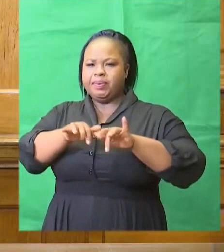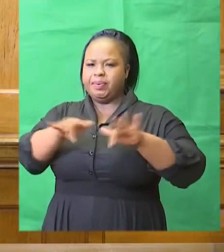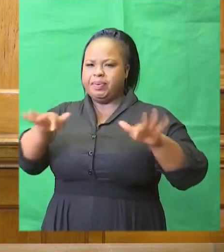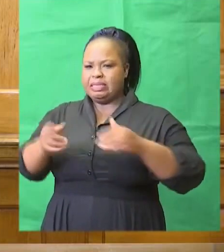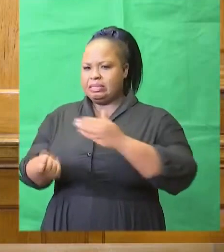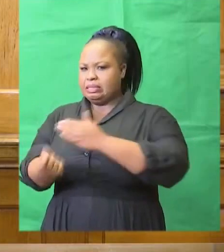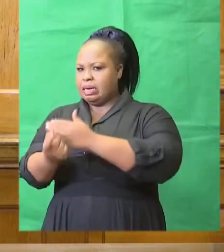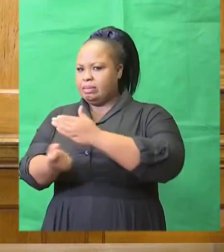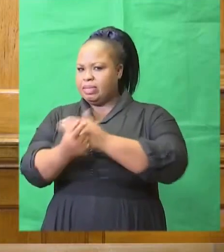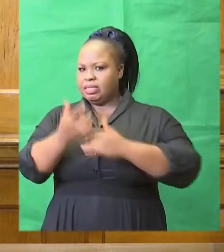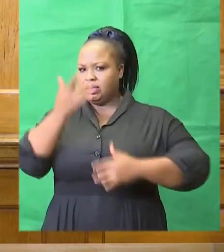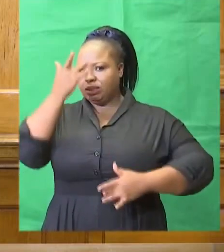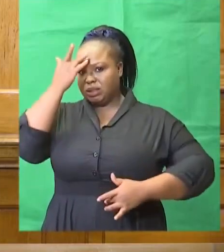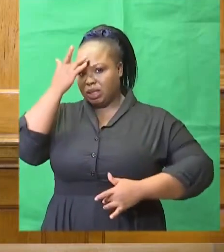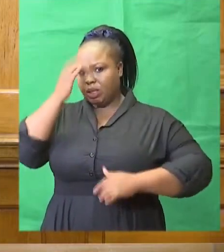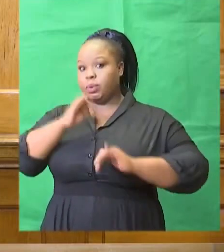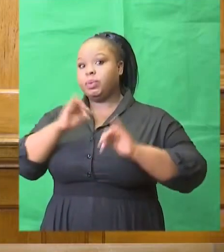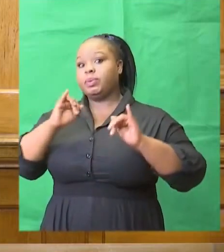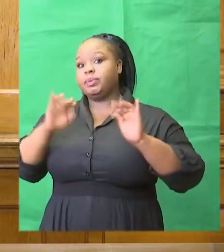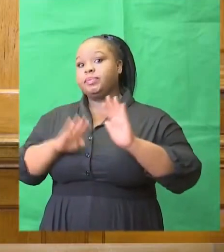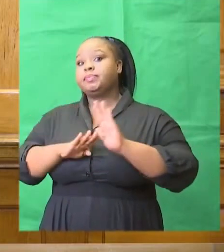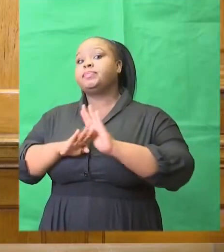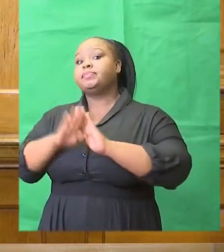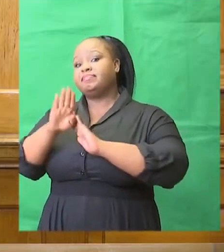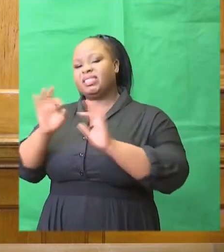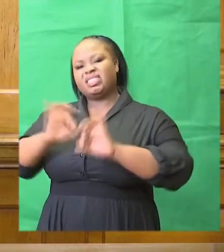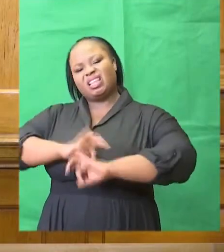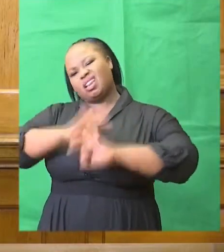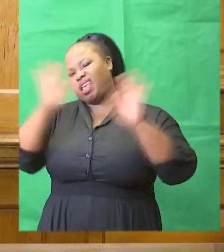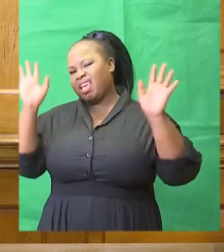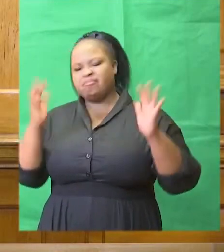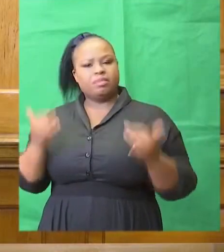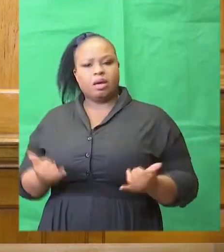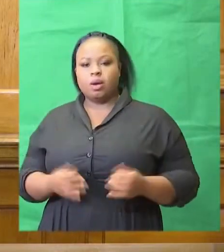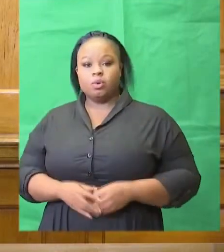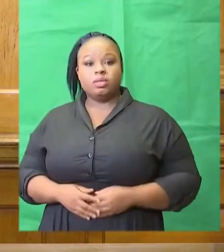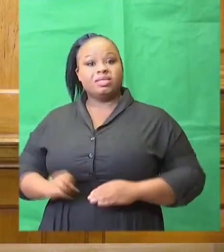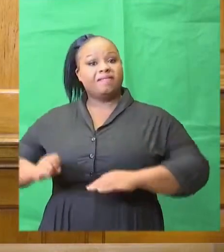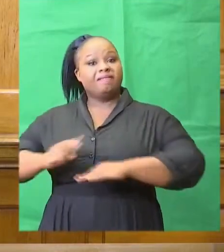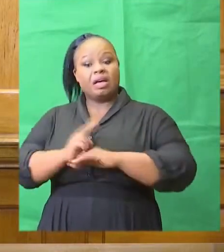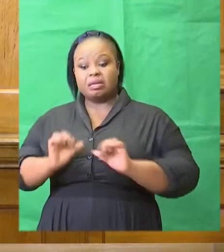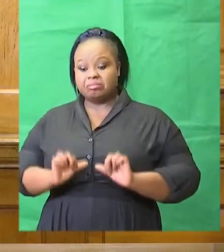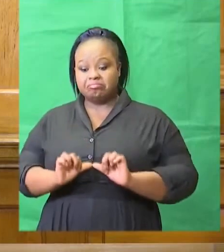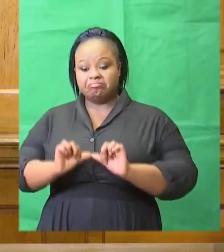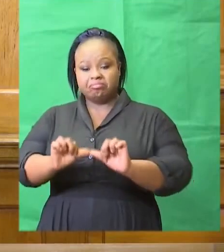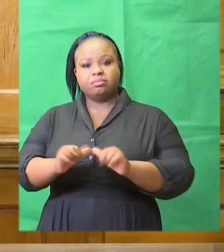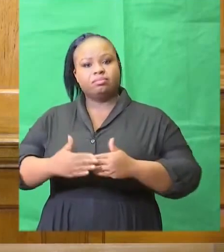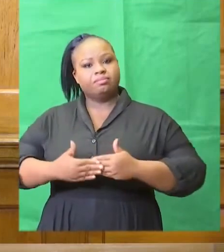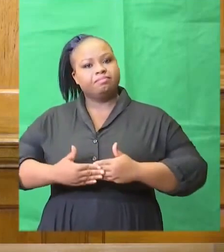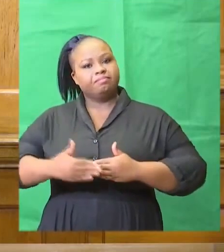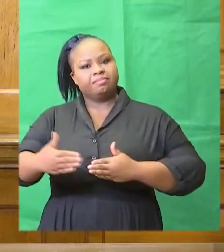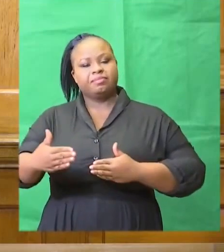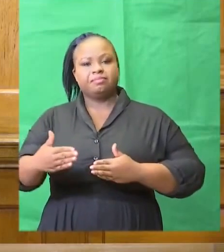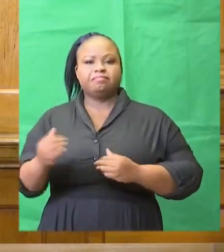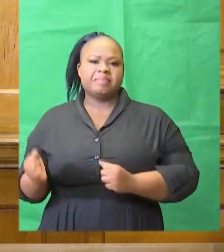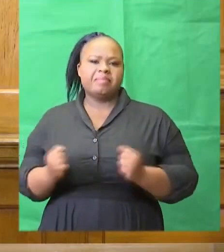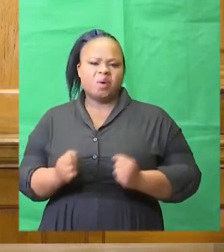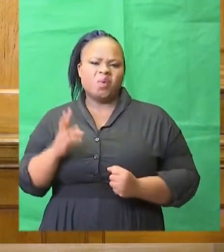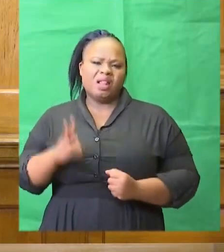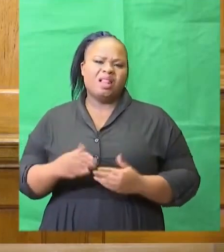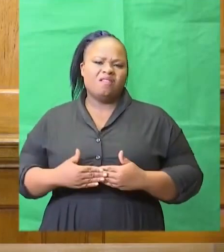it clear that we will have to live with this virus for some time to come, as I have been